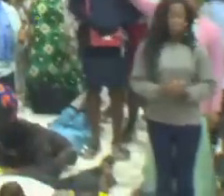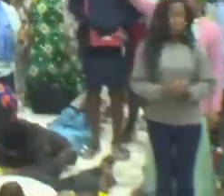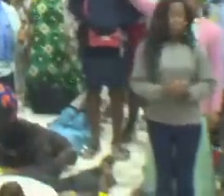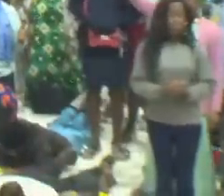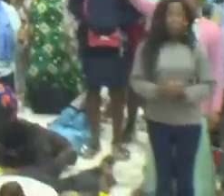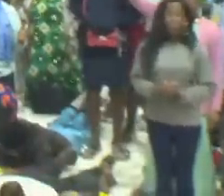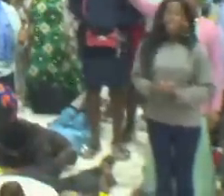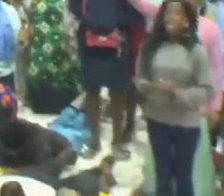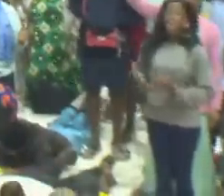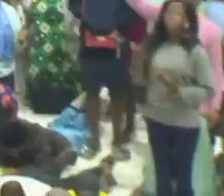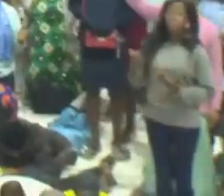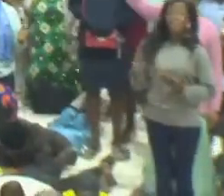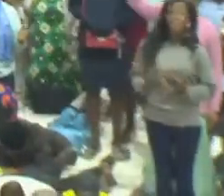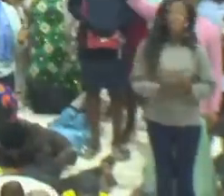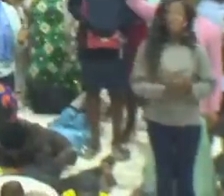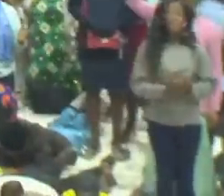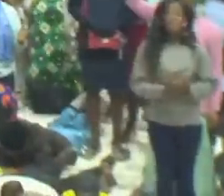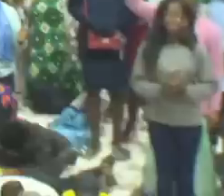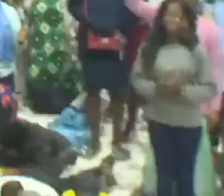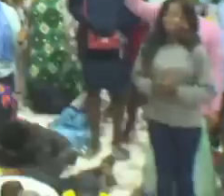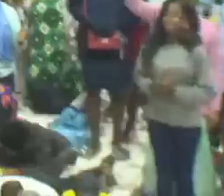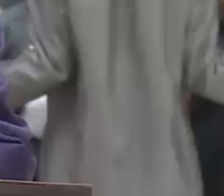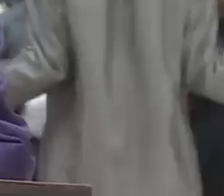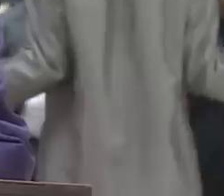Captives will be set free.